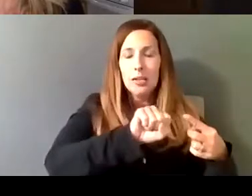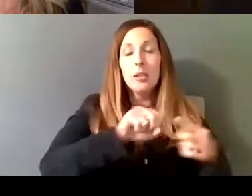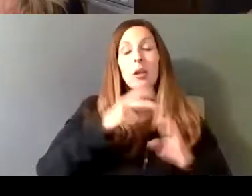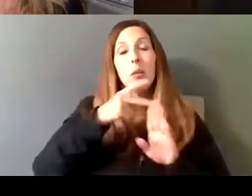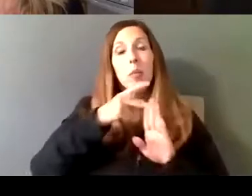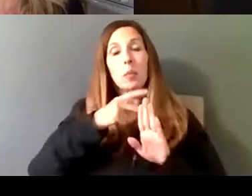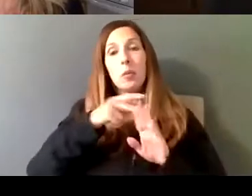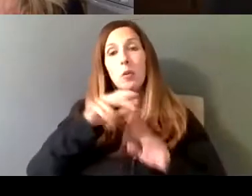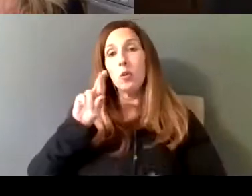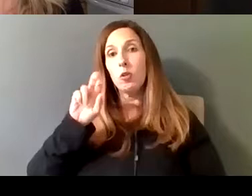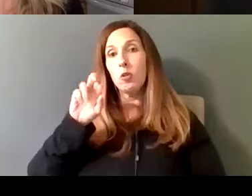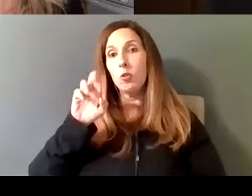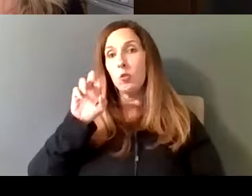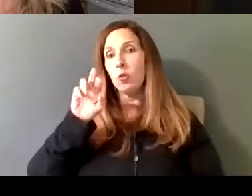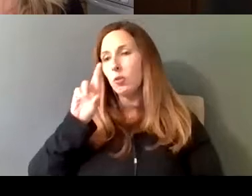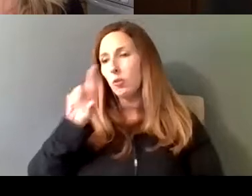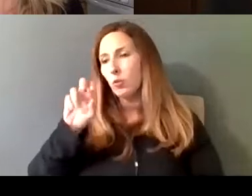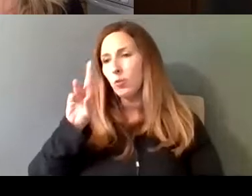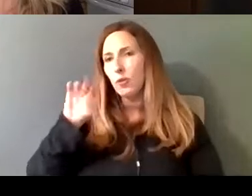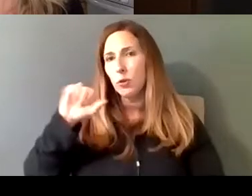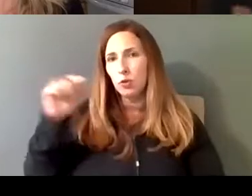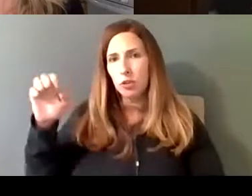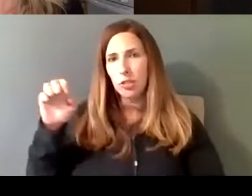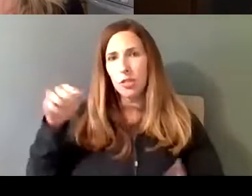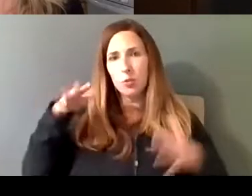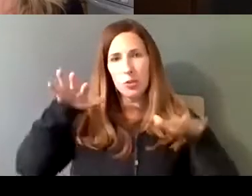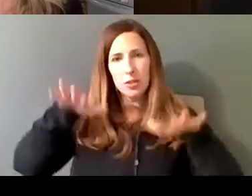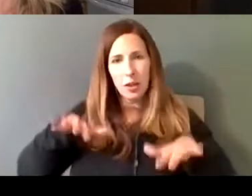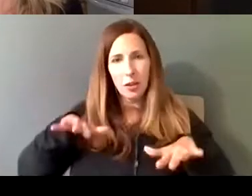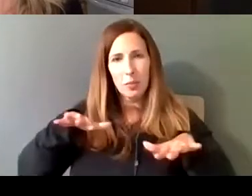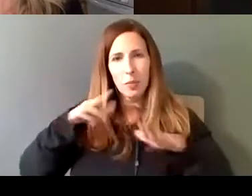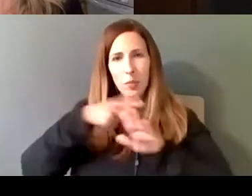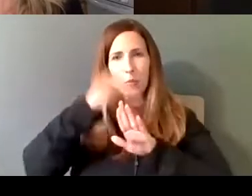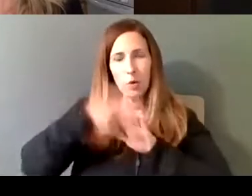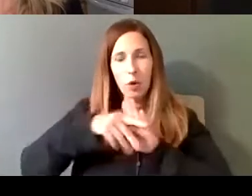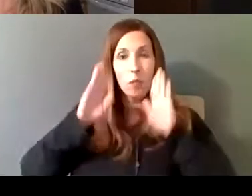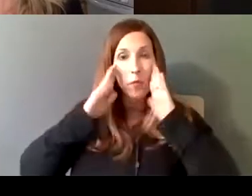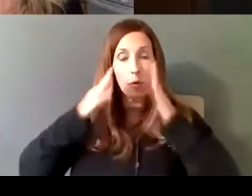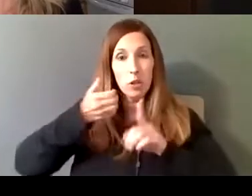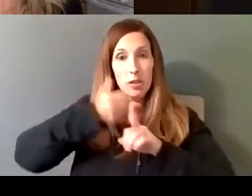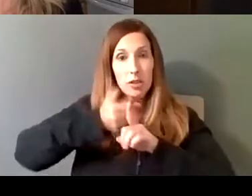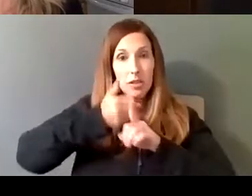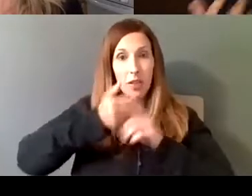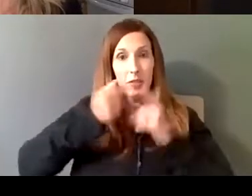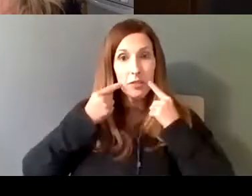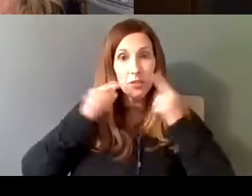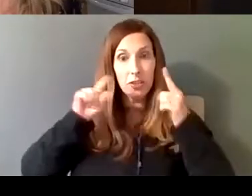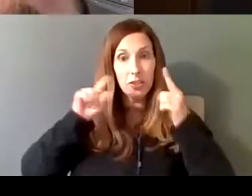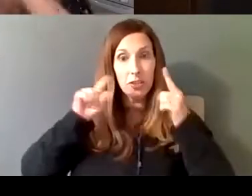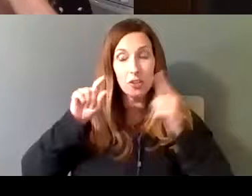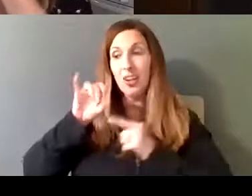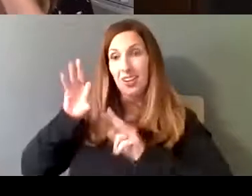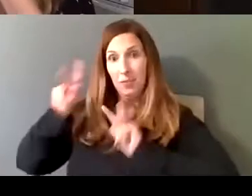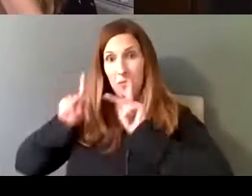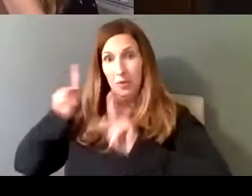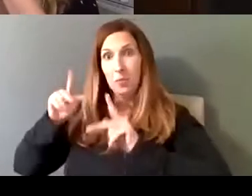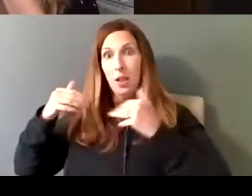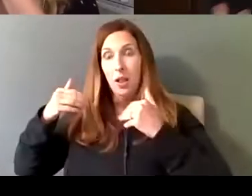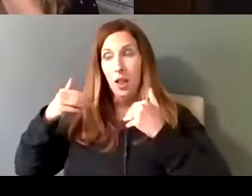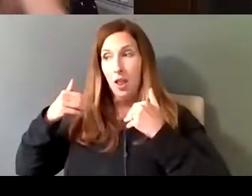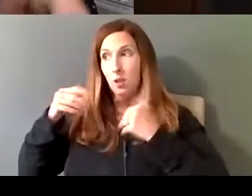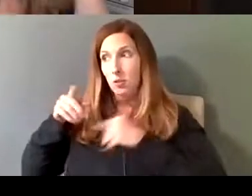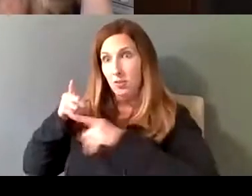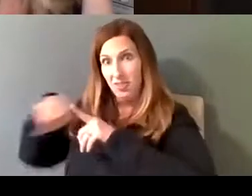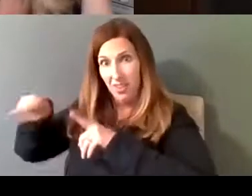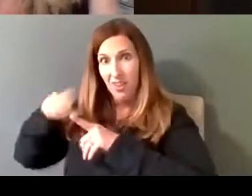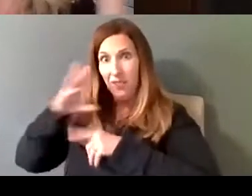the refugee resettlement program, focuses on self-sufficiency. And we know that folks who have experienced so much trauma, in